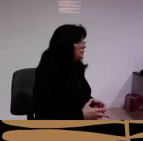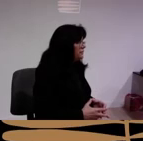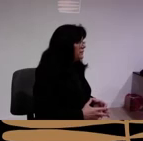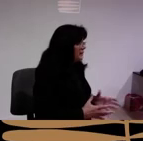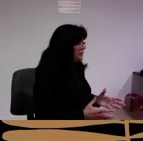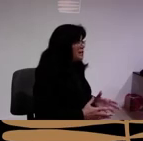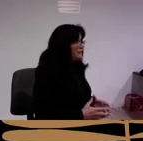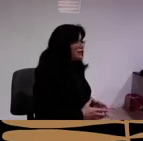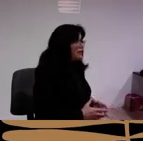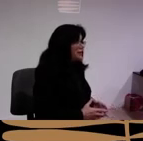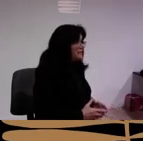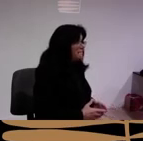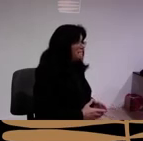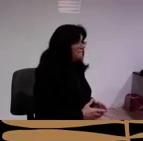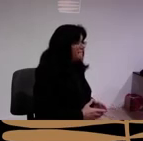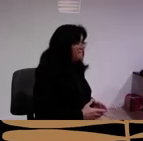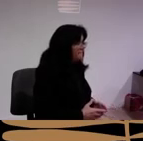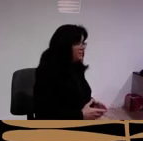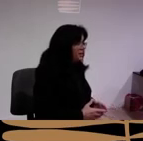world and with our environment.